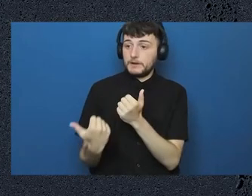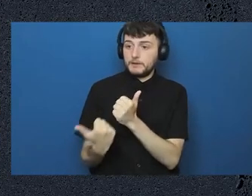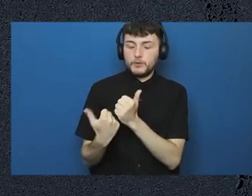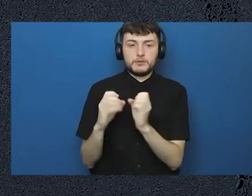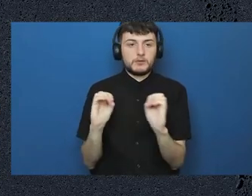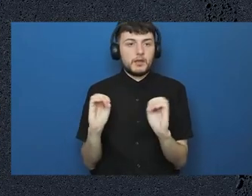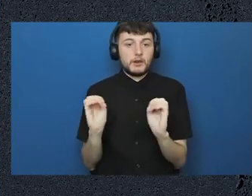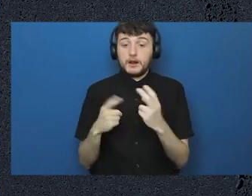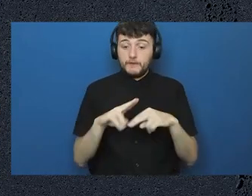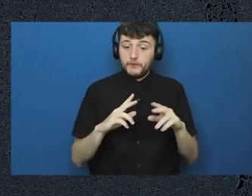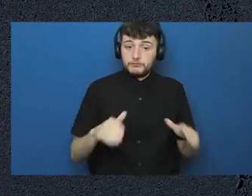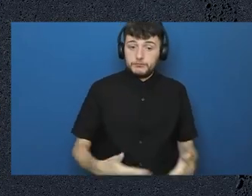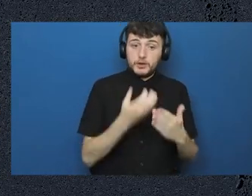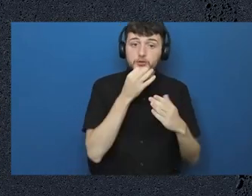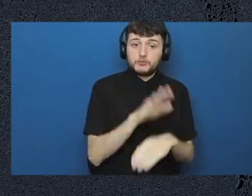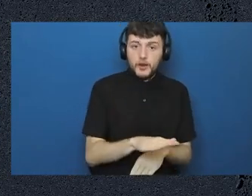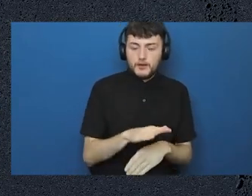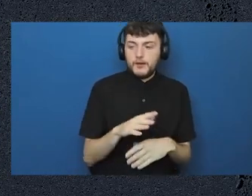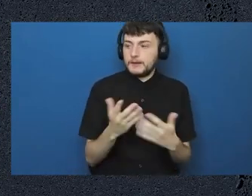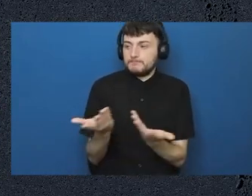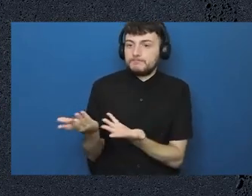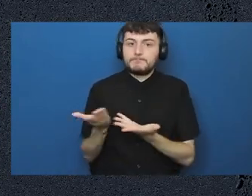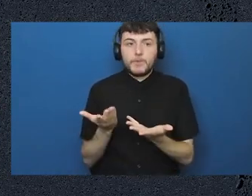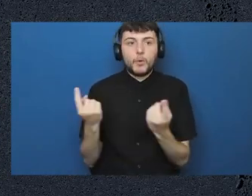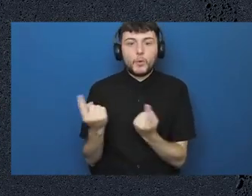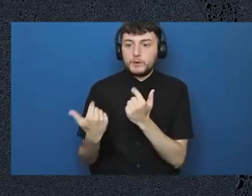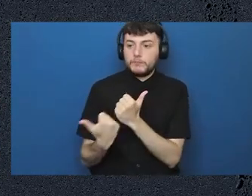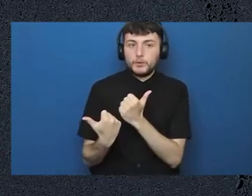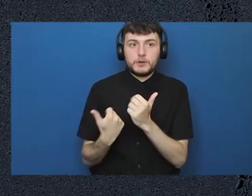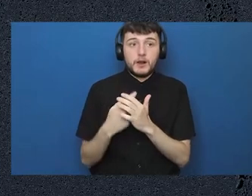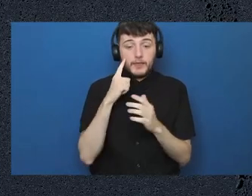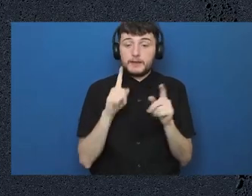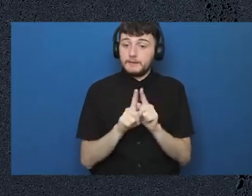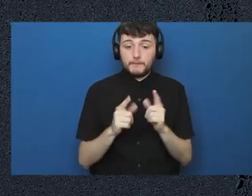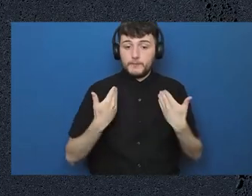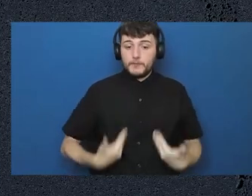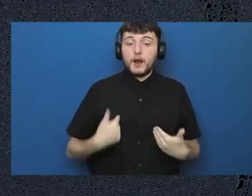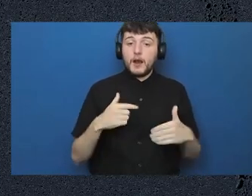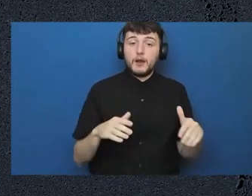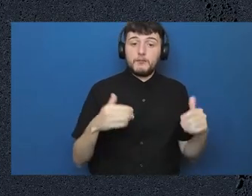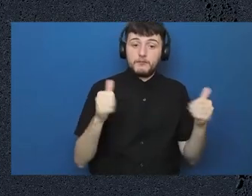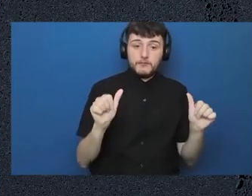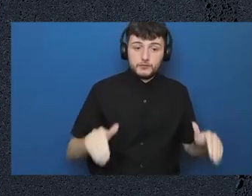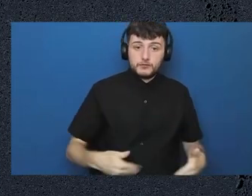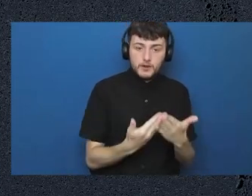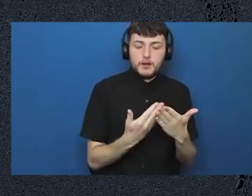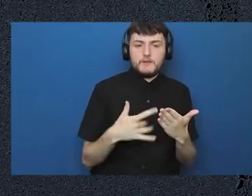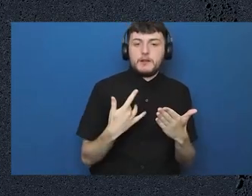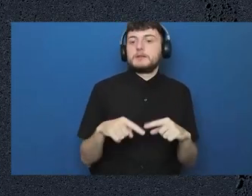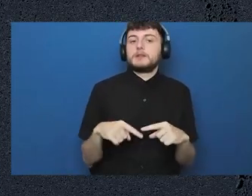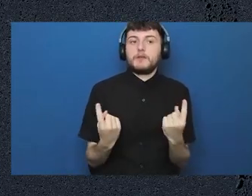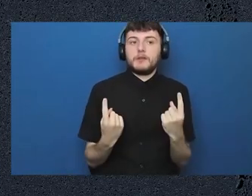felt different until the point of where I had a child, right? So interesting. I'm an engineer and I was the only woman in that